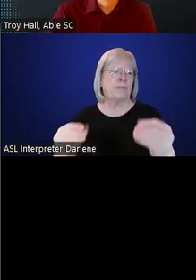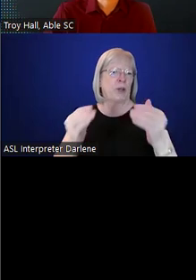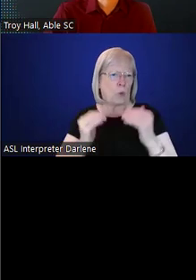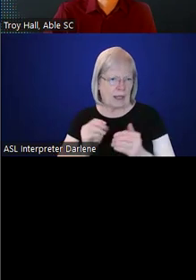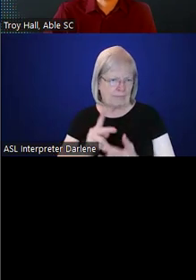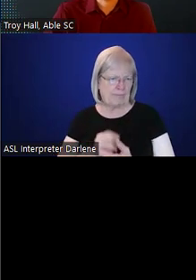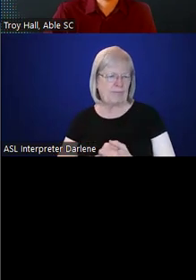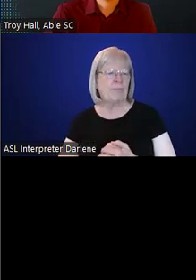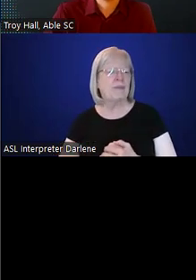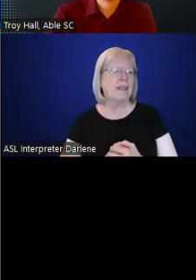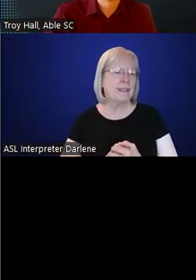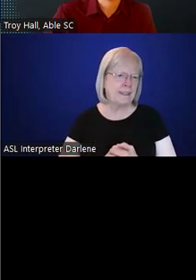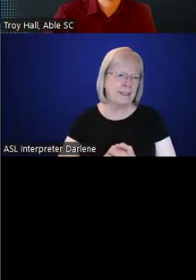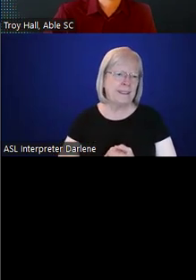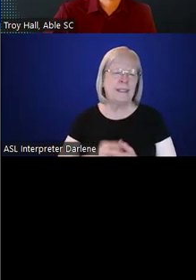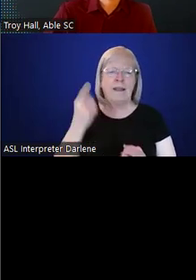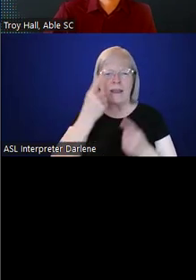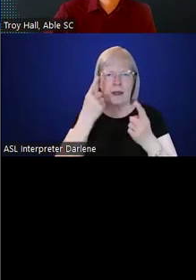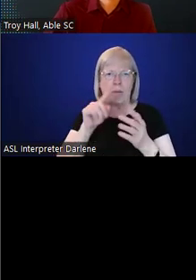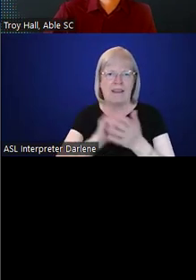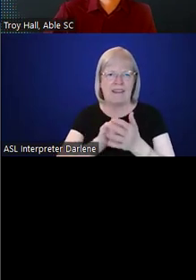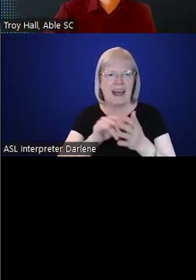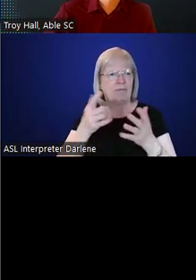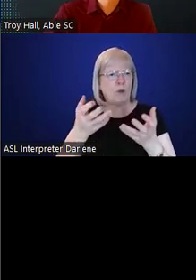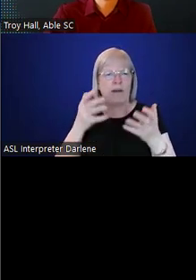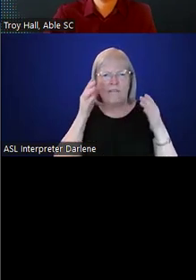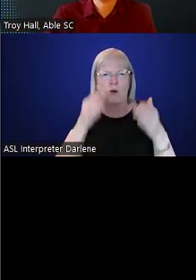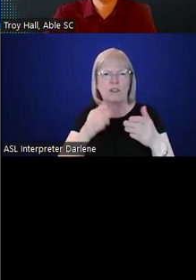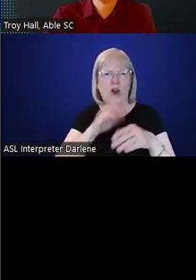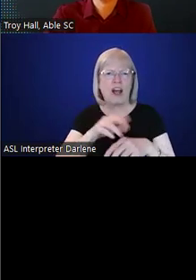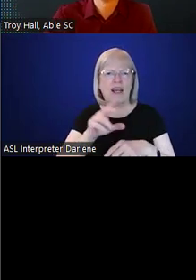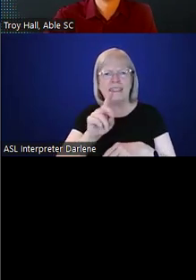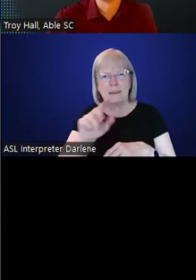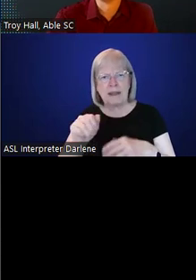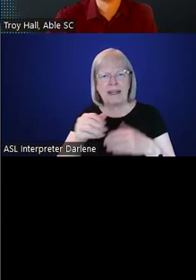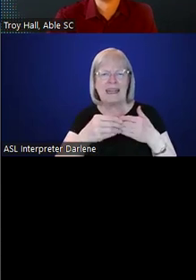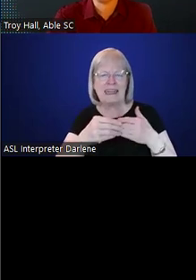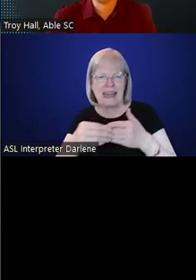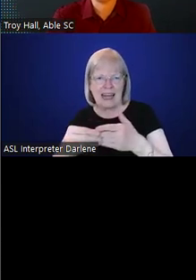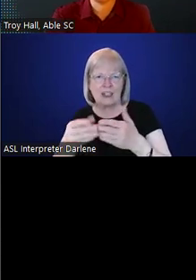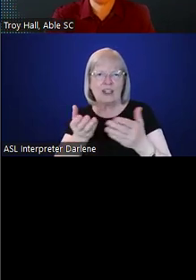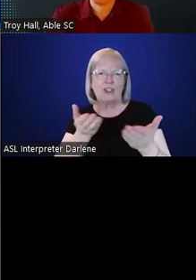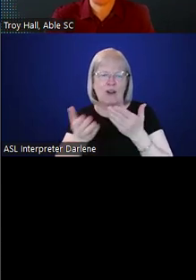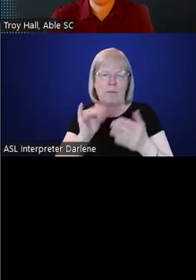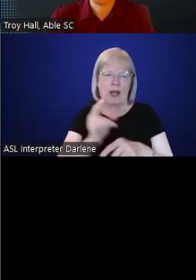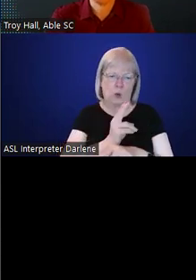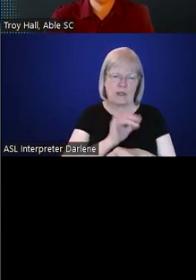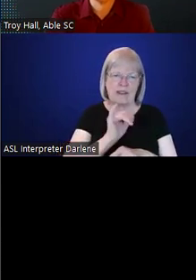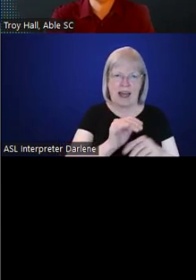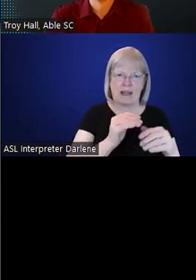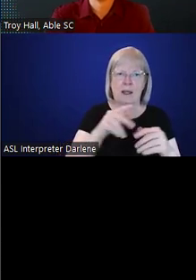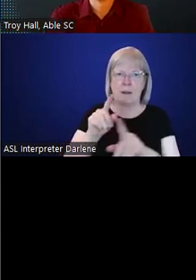So with that in mind, thinking about focusing on disability-led services, on utilizing peer mentoring and peer